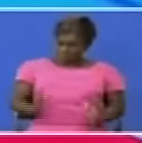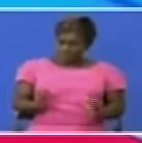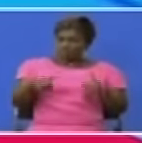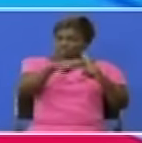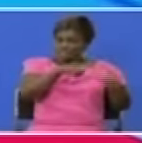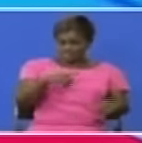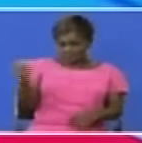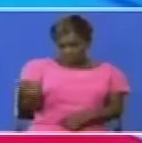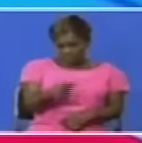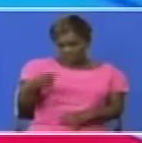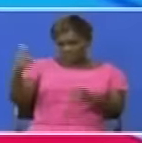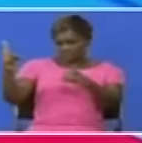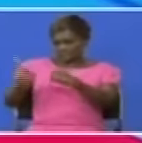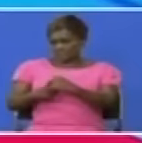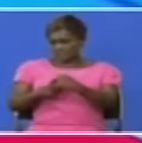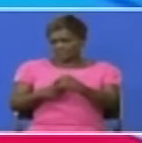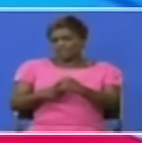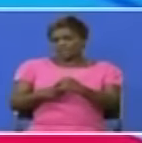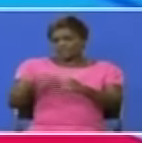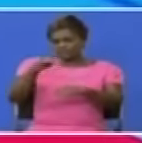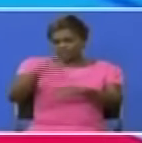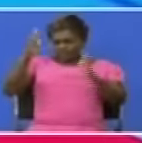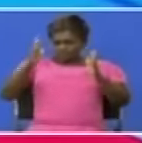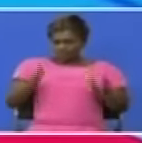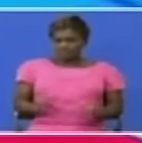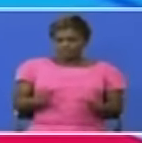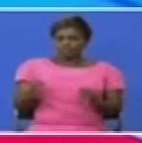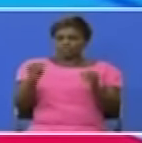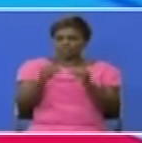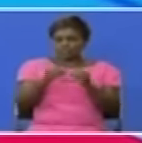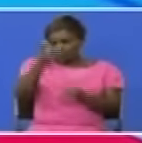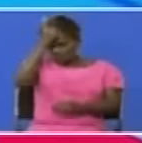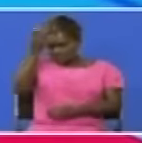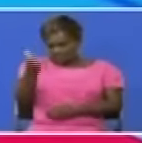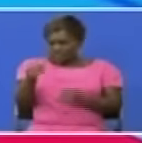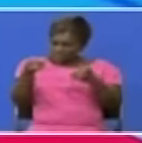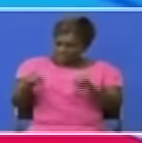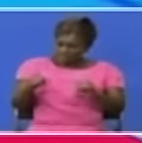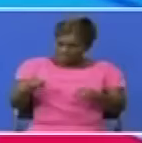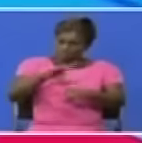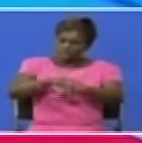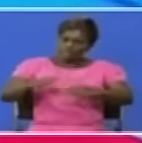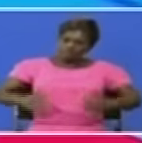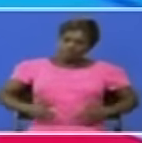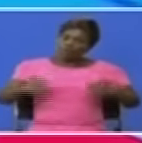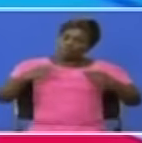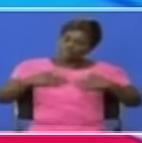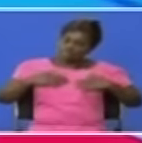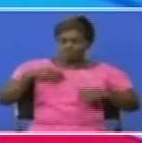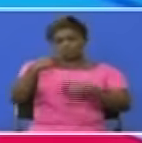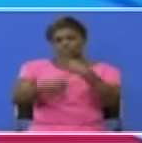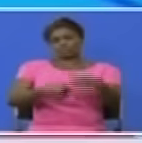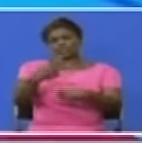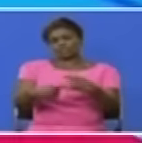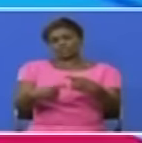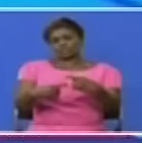just 6 months. The victim was mauled by the crocodile at Kogony village, and efforts to recover his body are ongoing. According